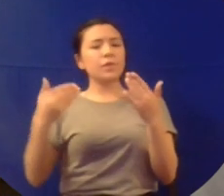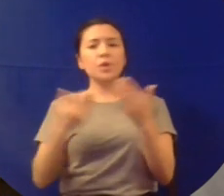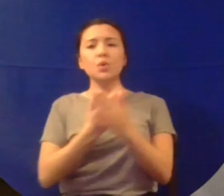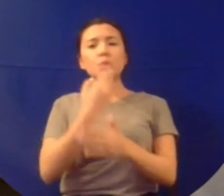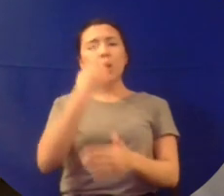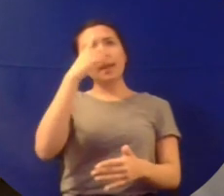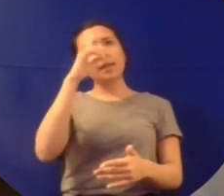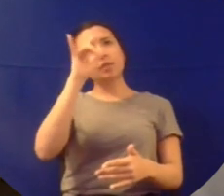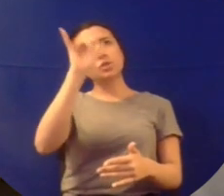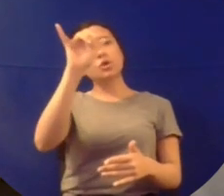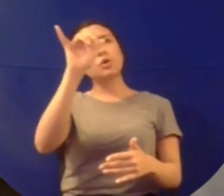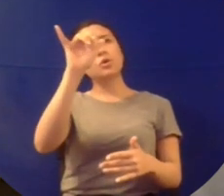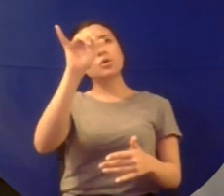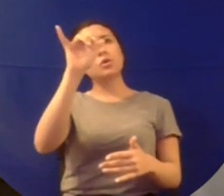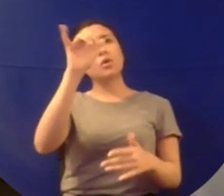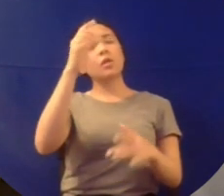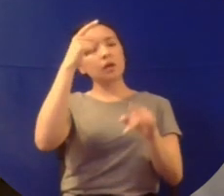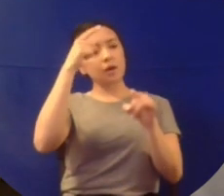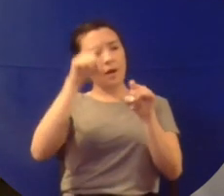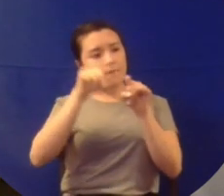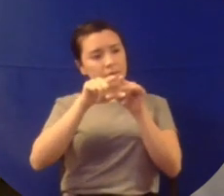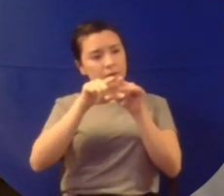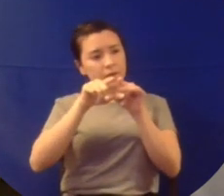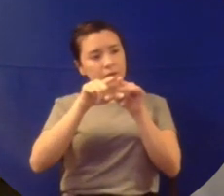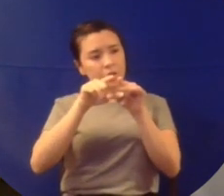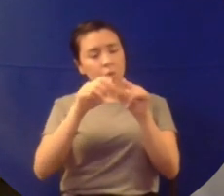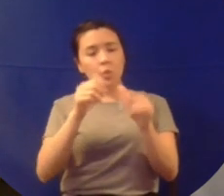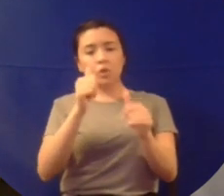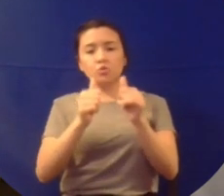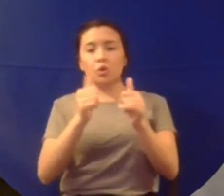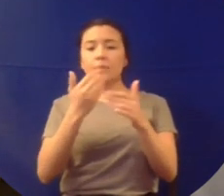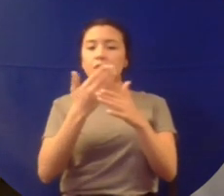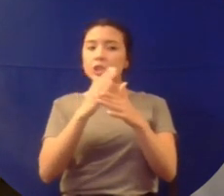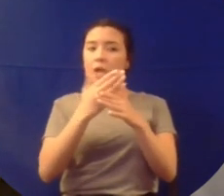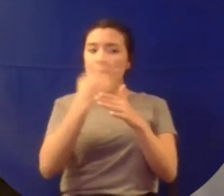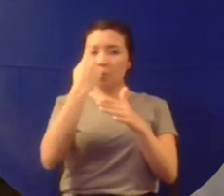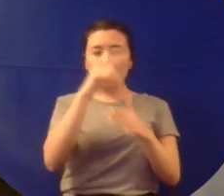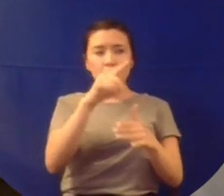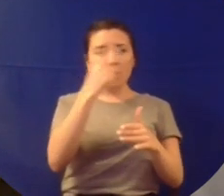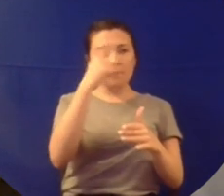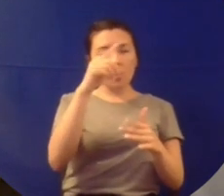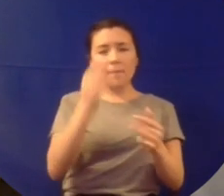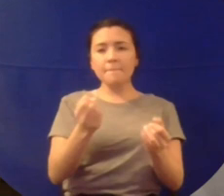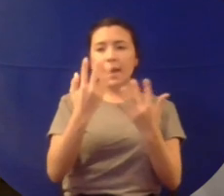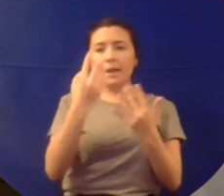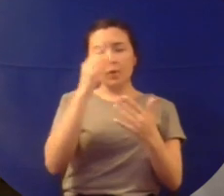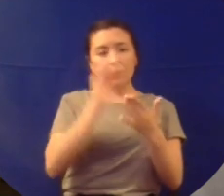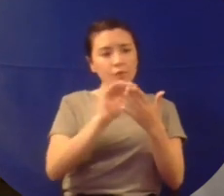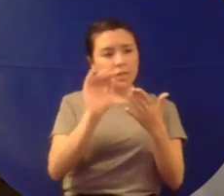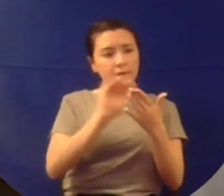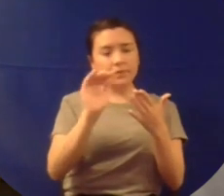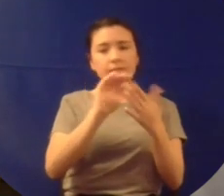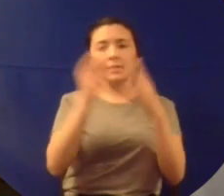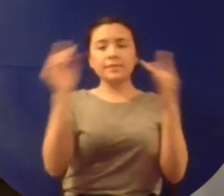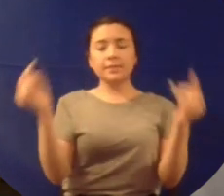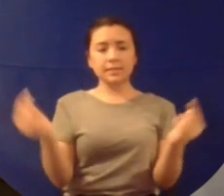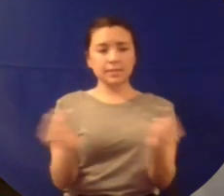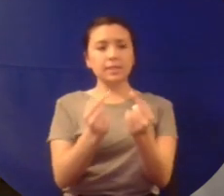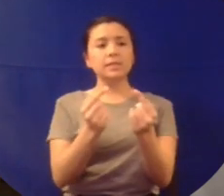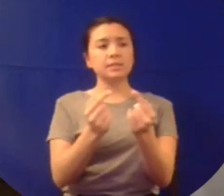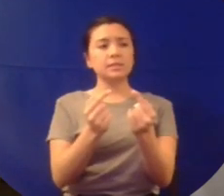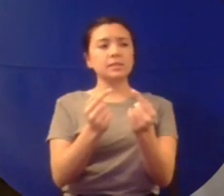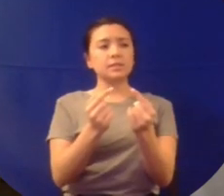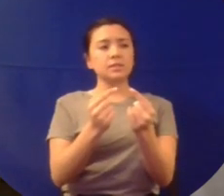the chalice of my blood, the blood of the new and eternal covenant, which will be poured out for you and for